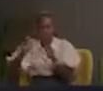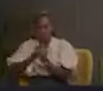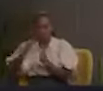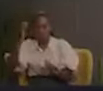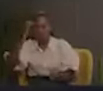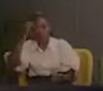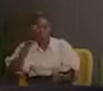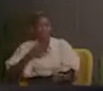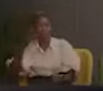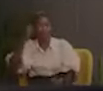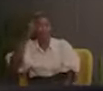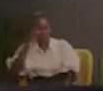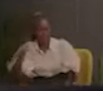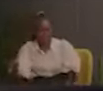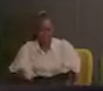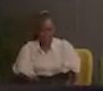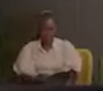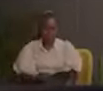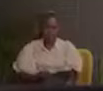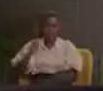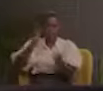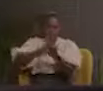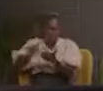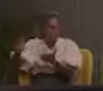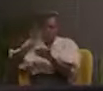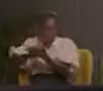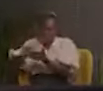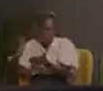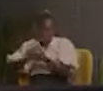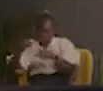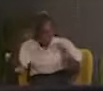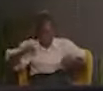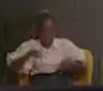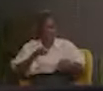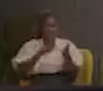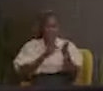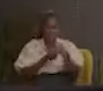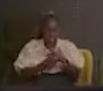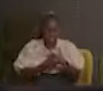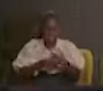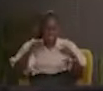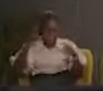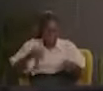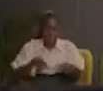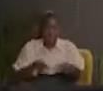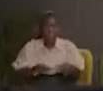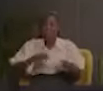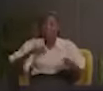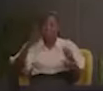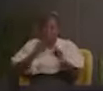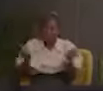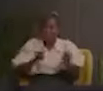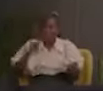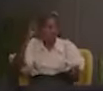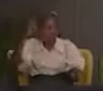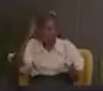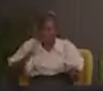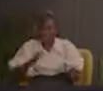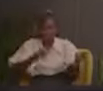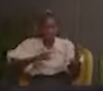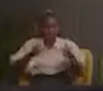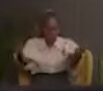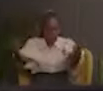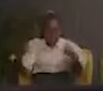understanding. Week after week, in this conference now, speaker after speaker, people have come here dishing out